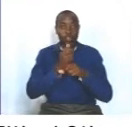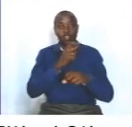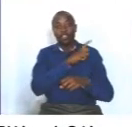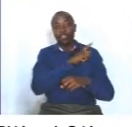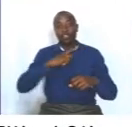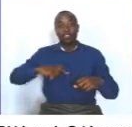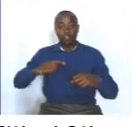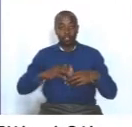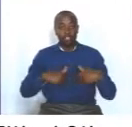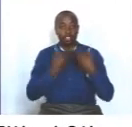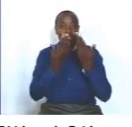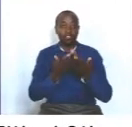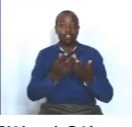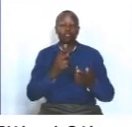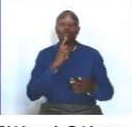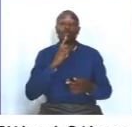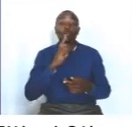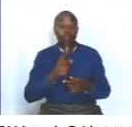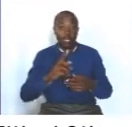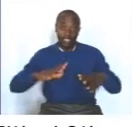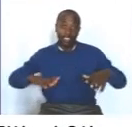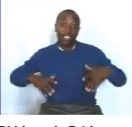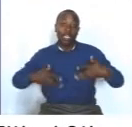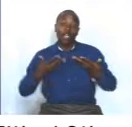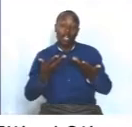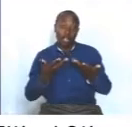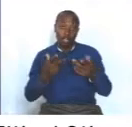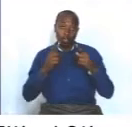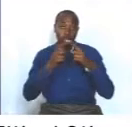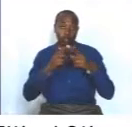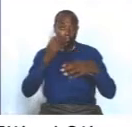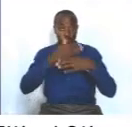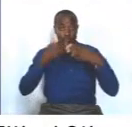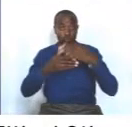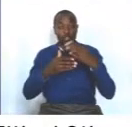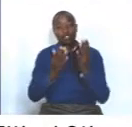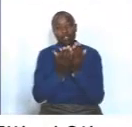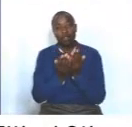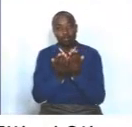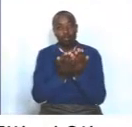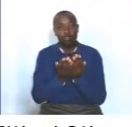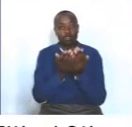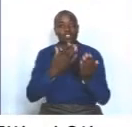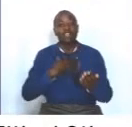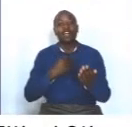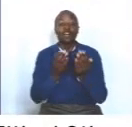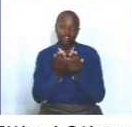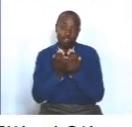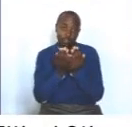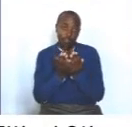the exact instructions on how to build the ark. And Noah, following